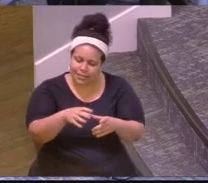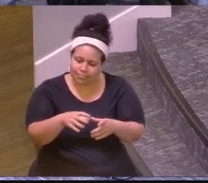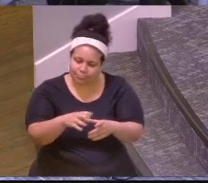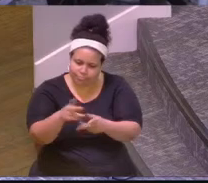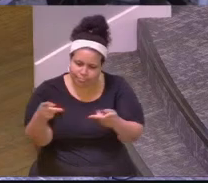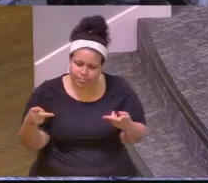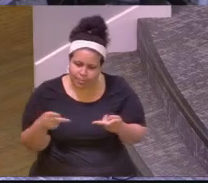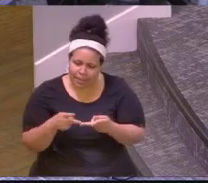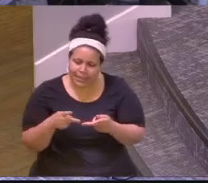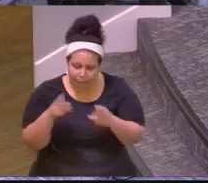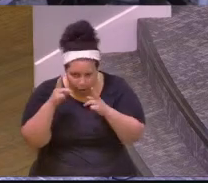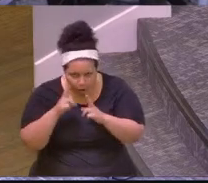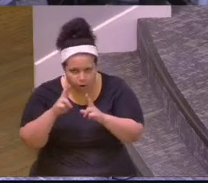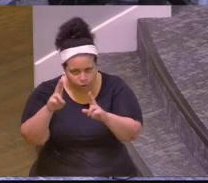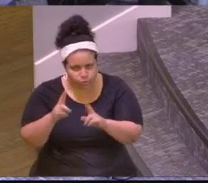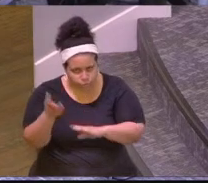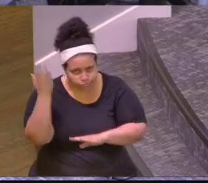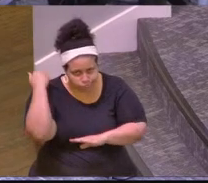past.